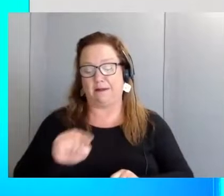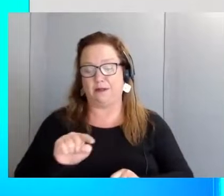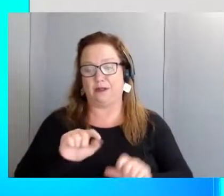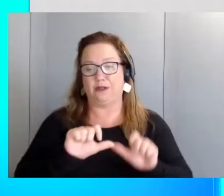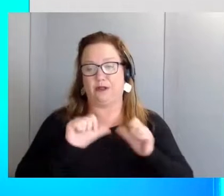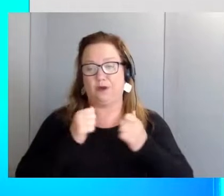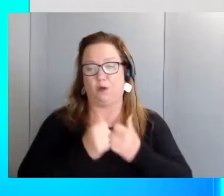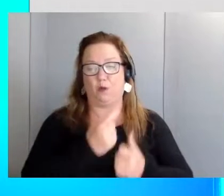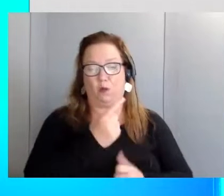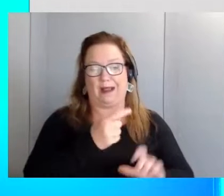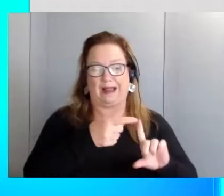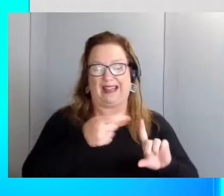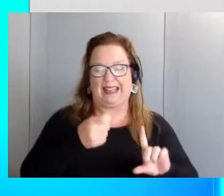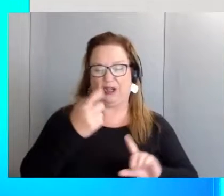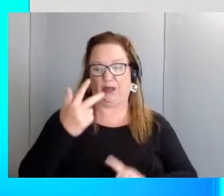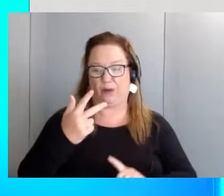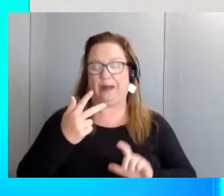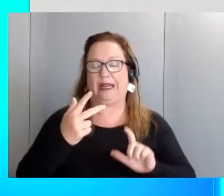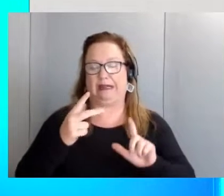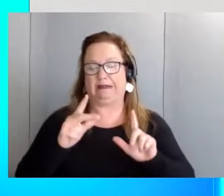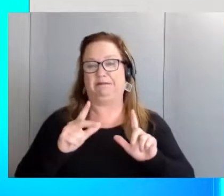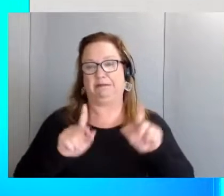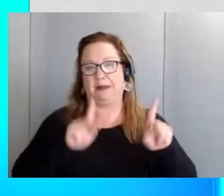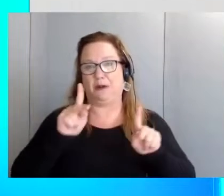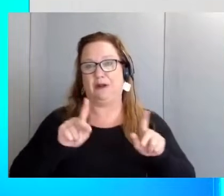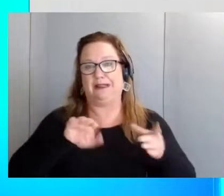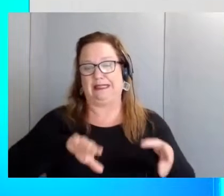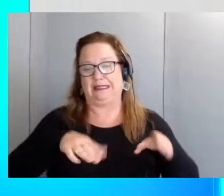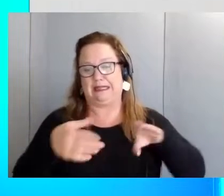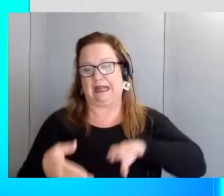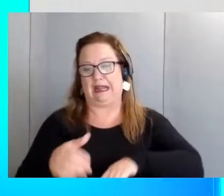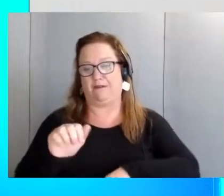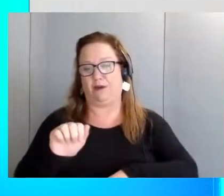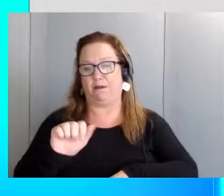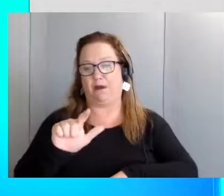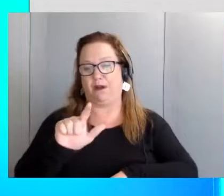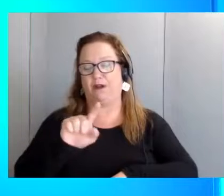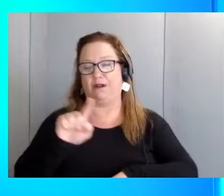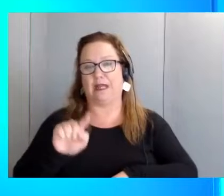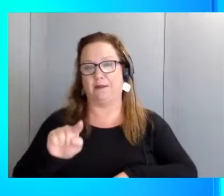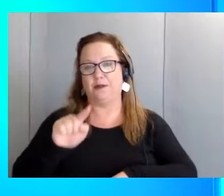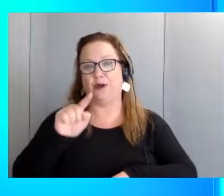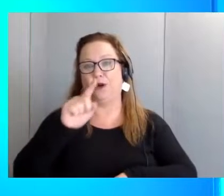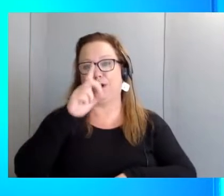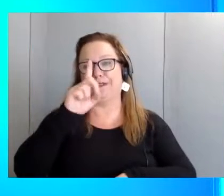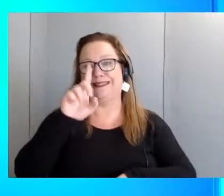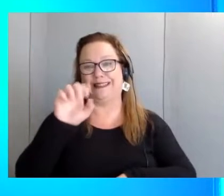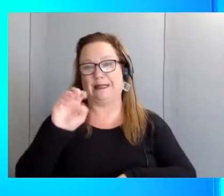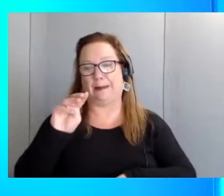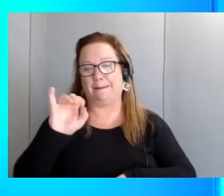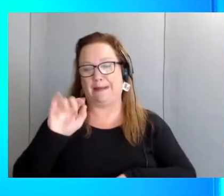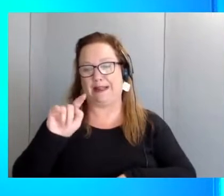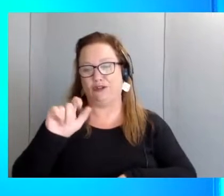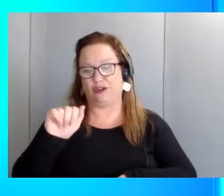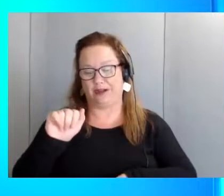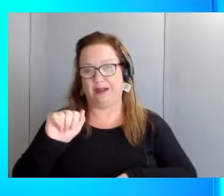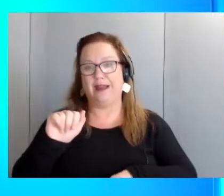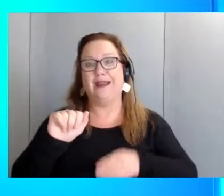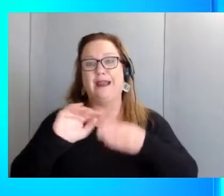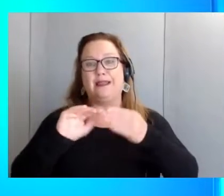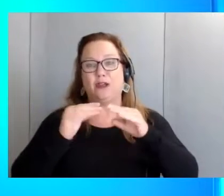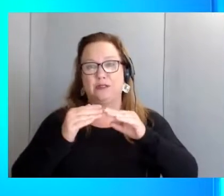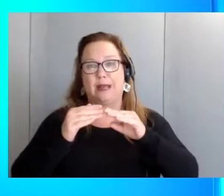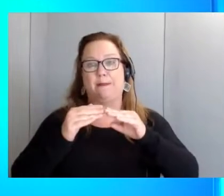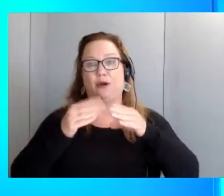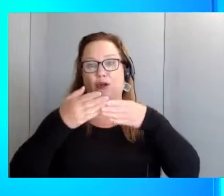seniors dies with Alzheimer's or some other dementia. The Alzheimer's Association recently broke down those